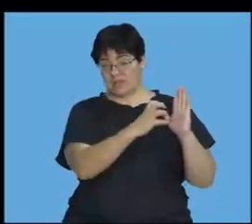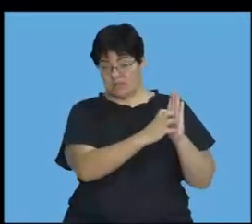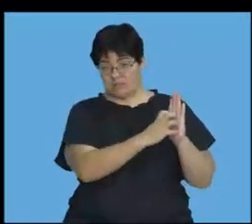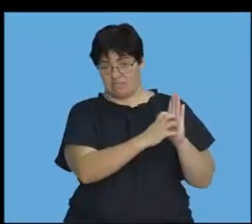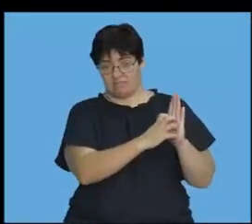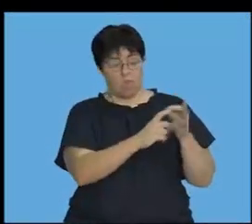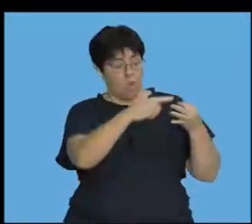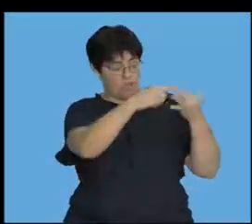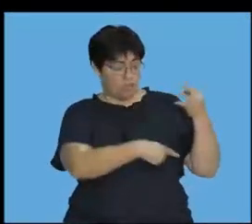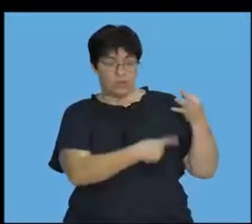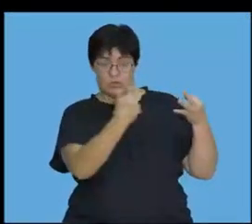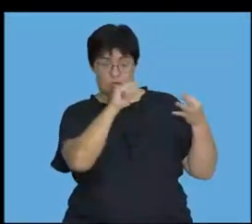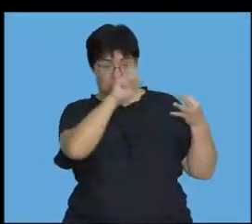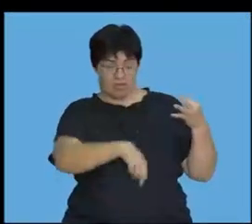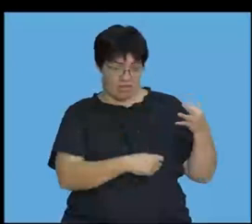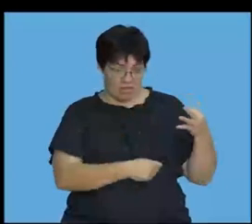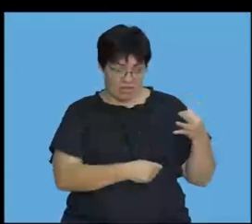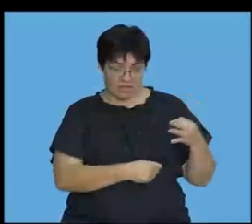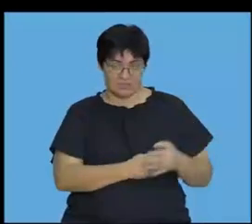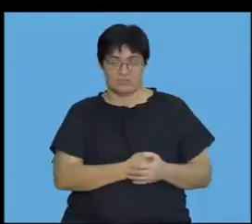diagrams, all right, I'm going to do all three again.